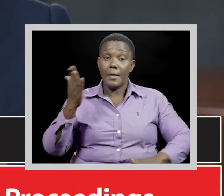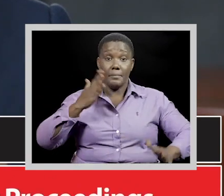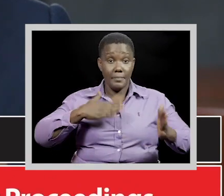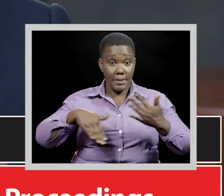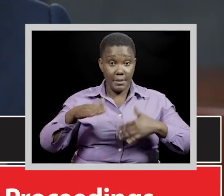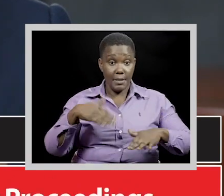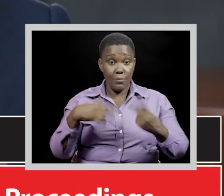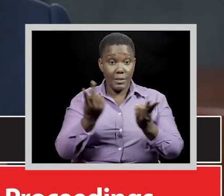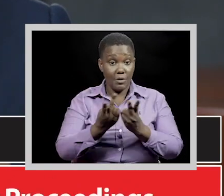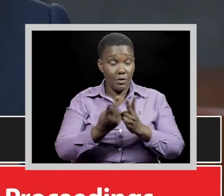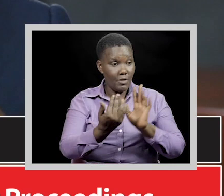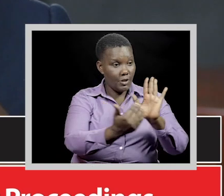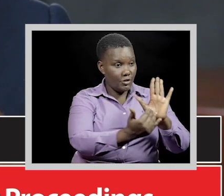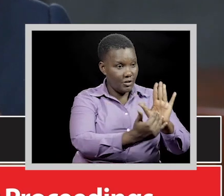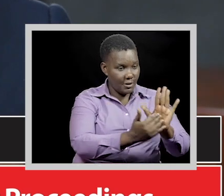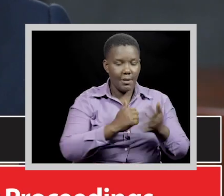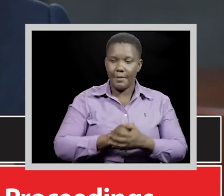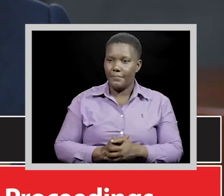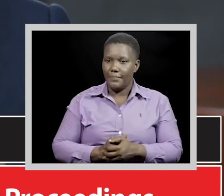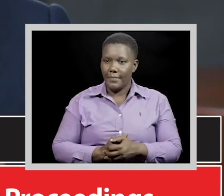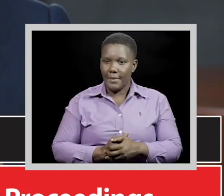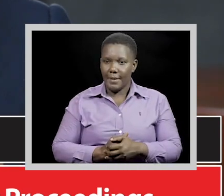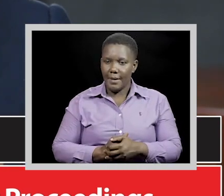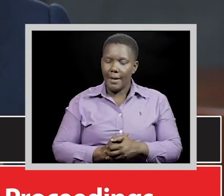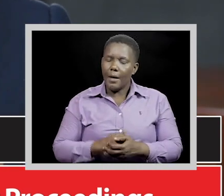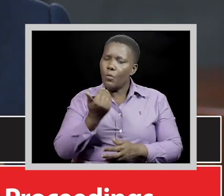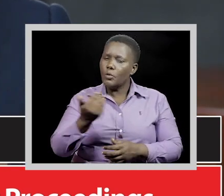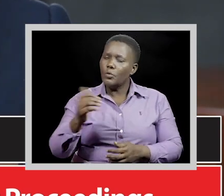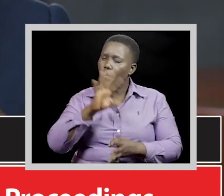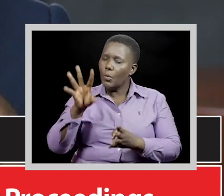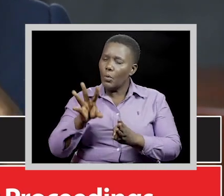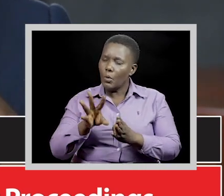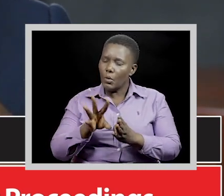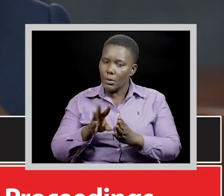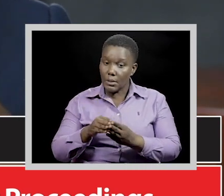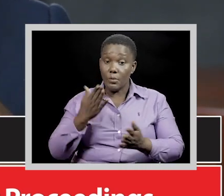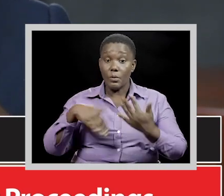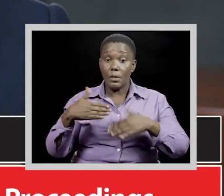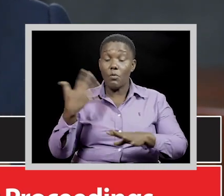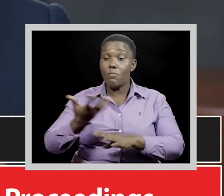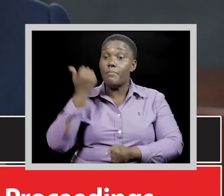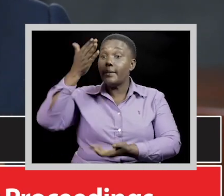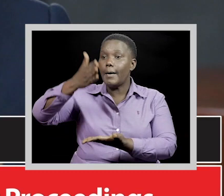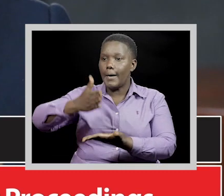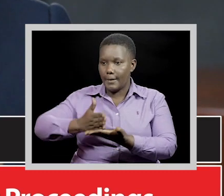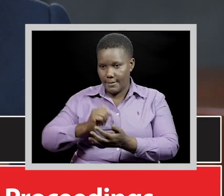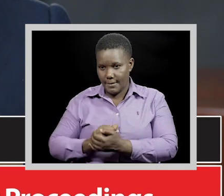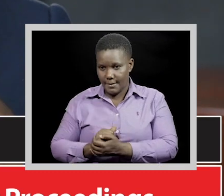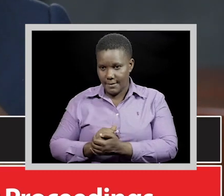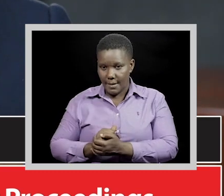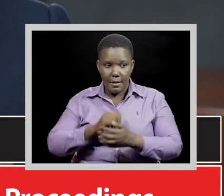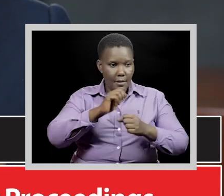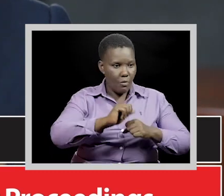we should, as a matter of law and as a matter of fact, give every child a right to